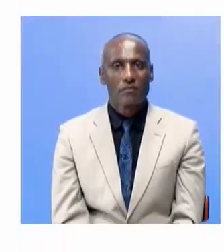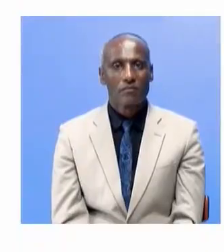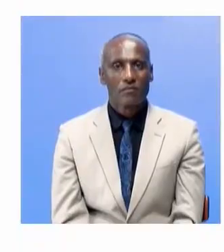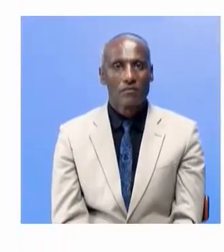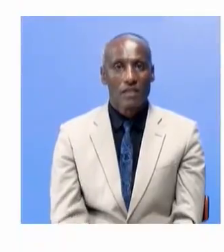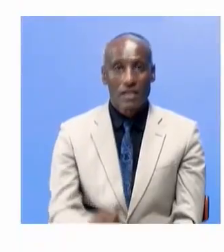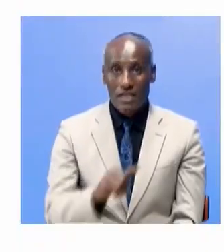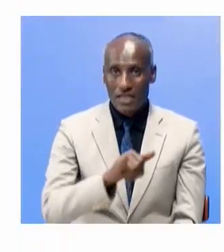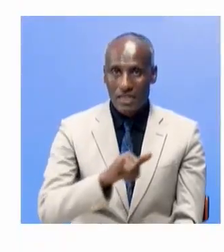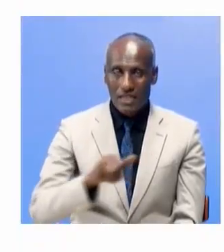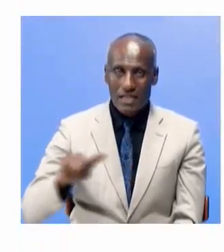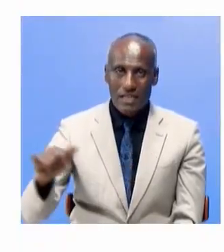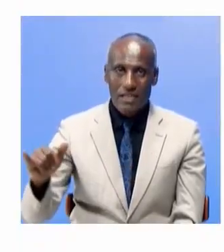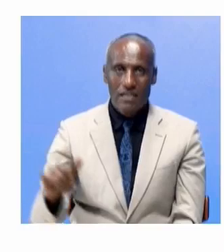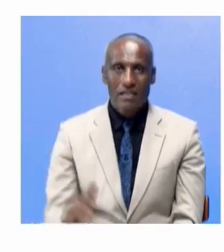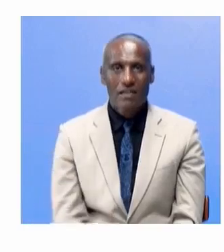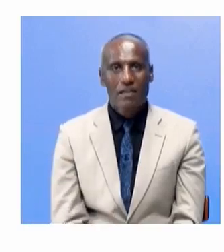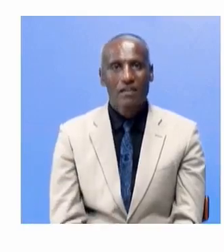they